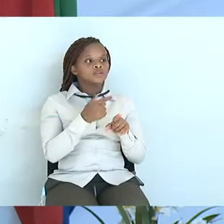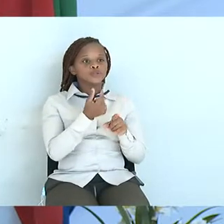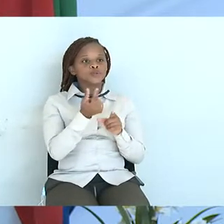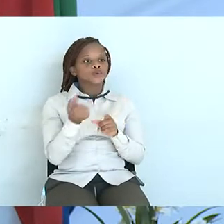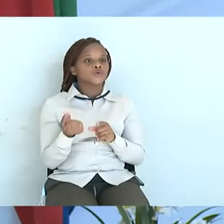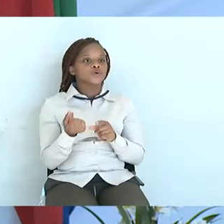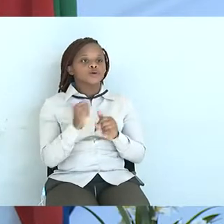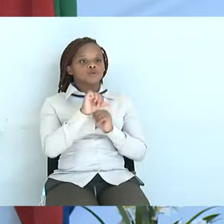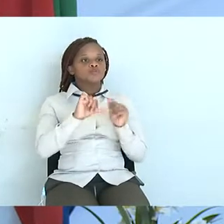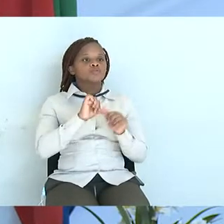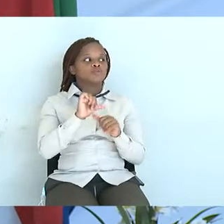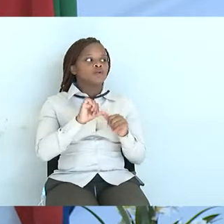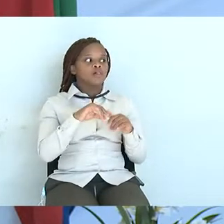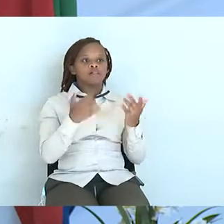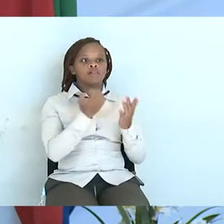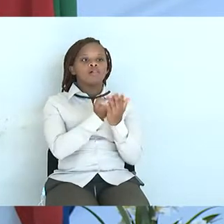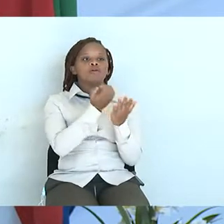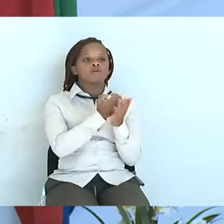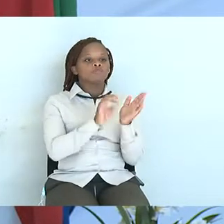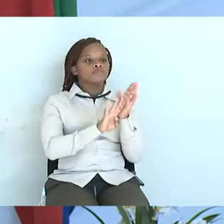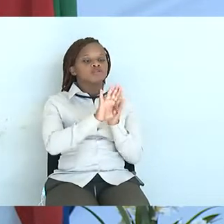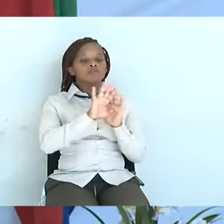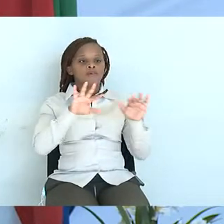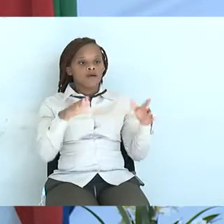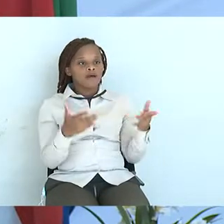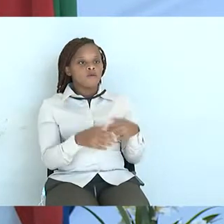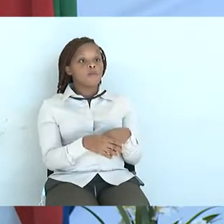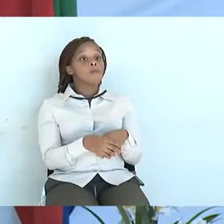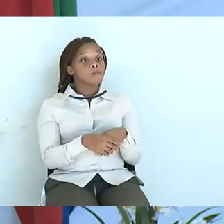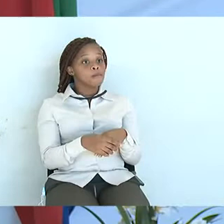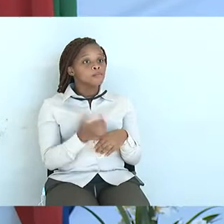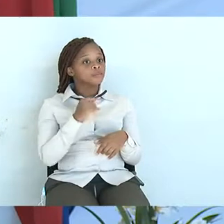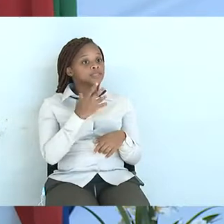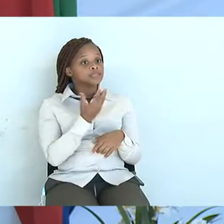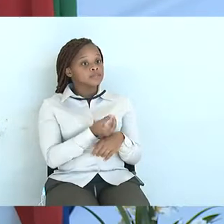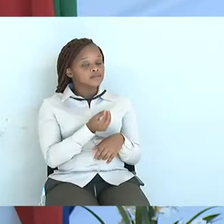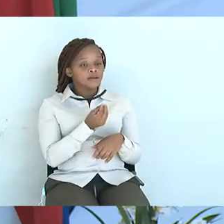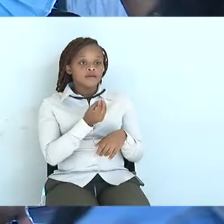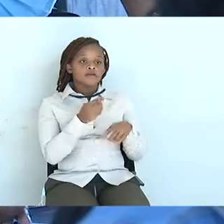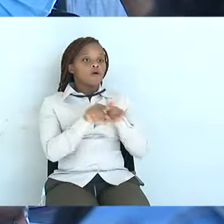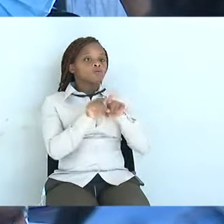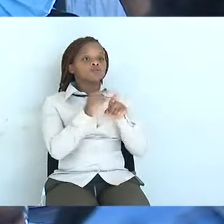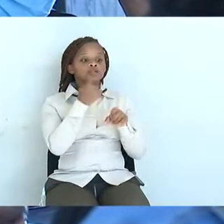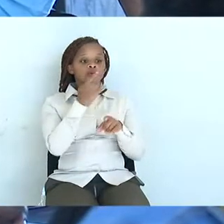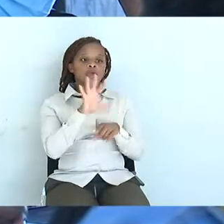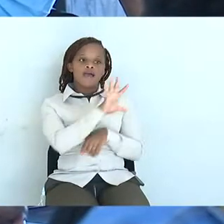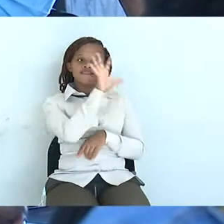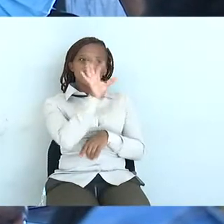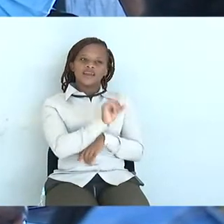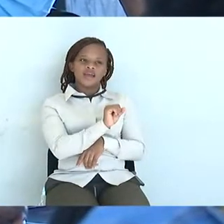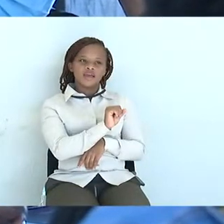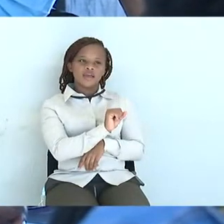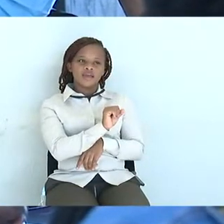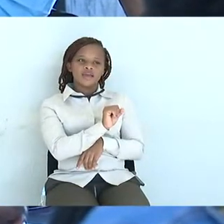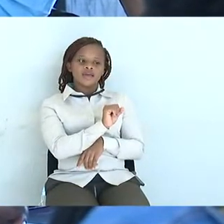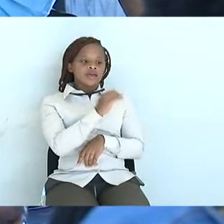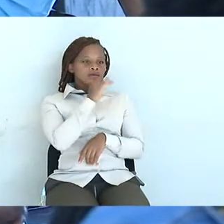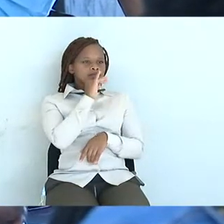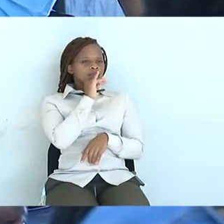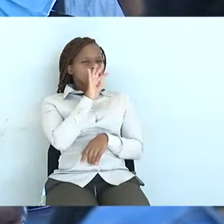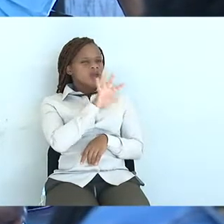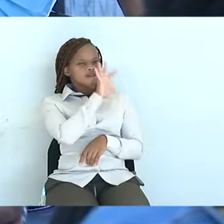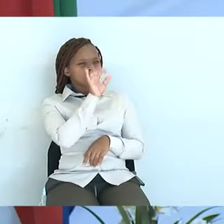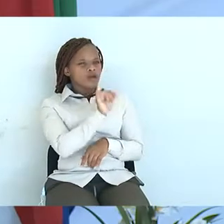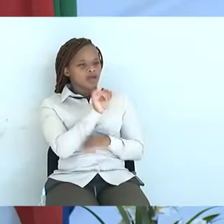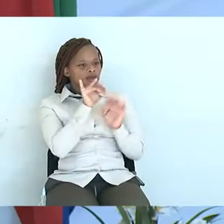has to be African. And when we say African, when someone comes from America